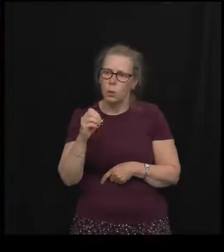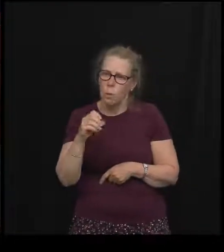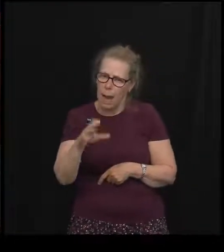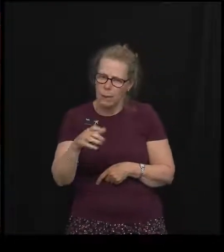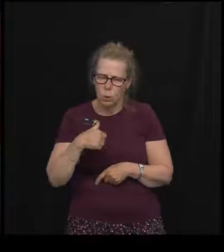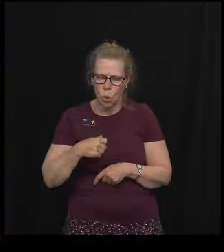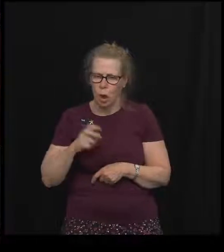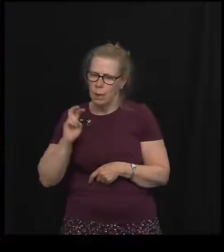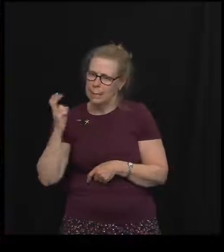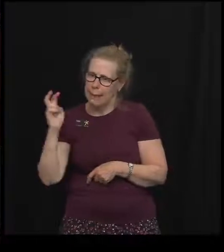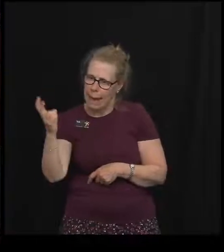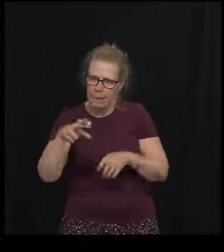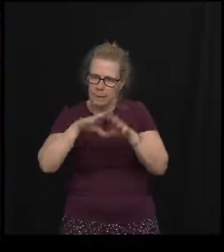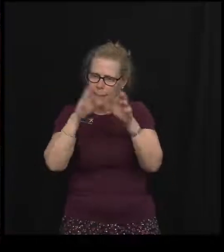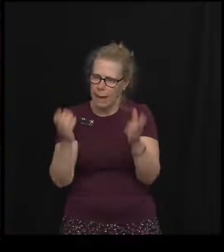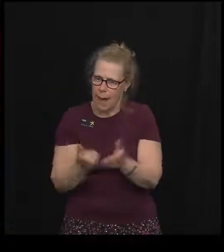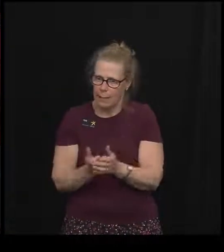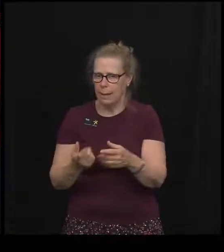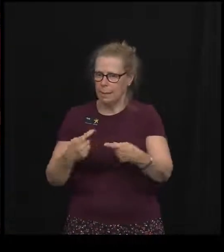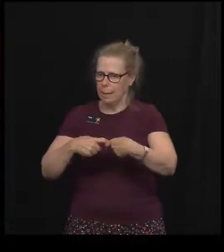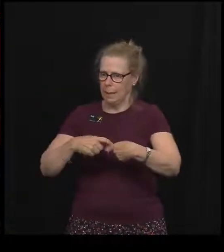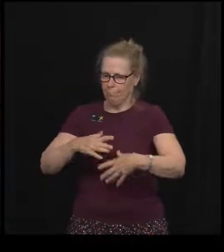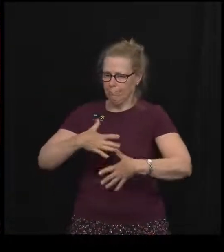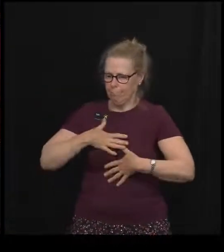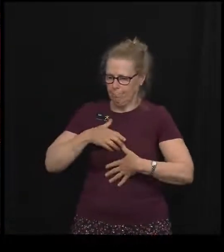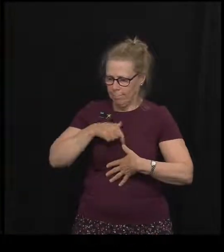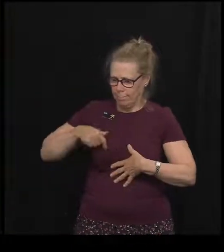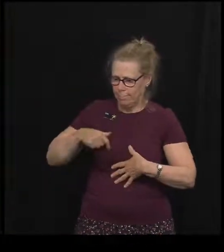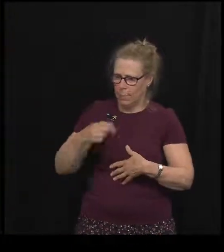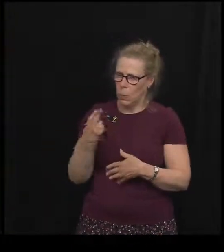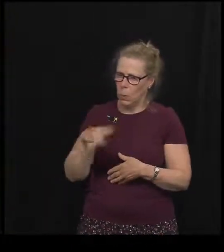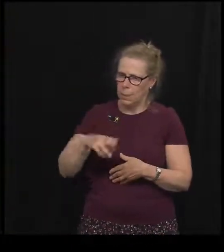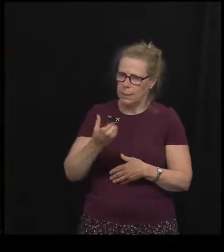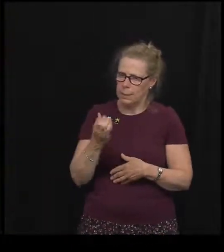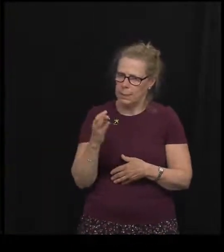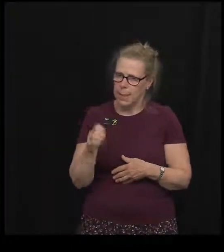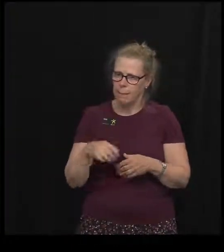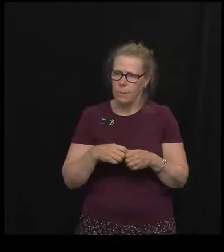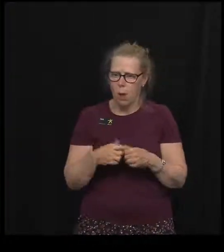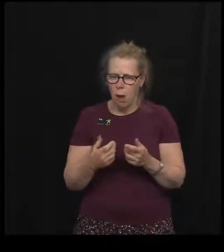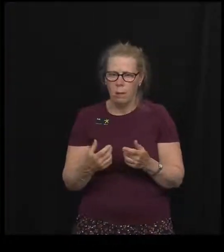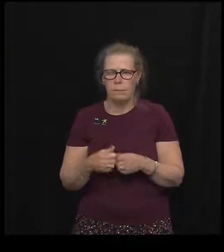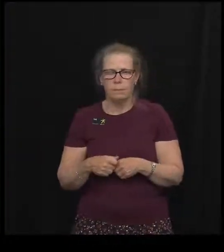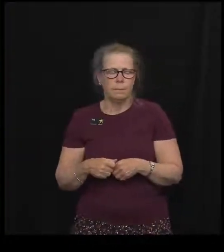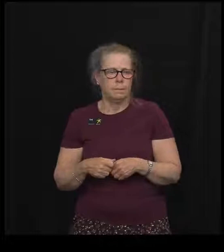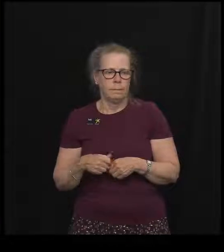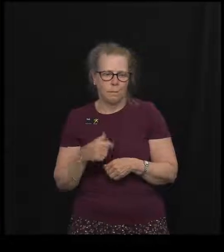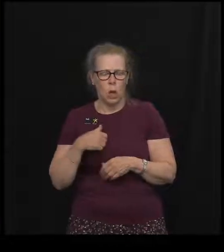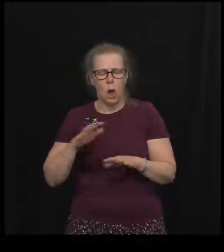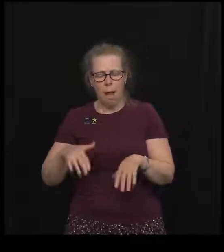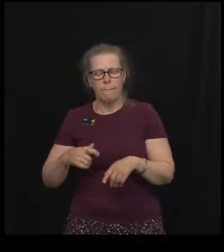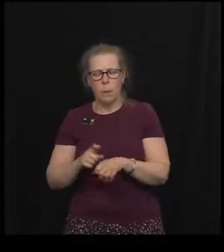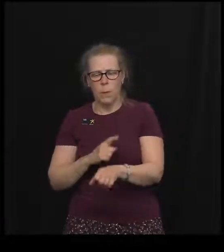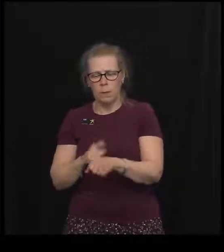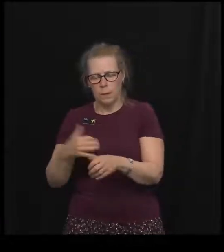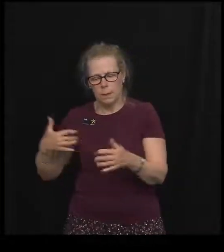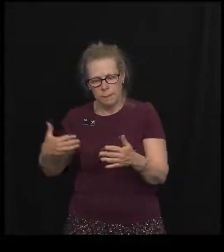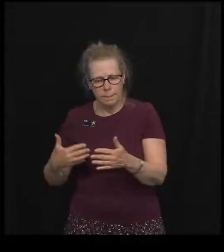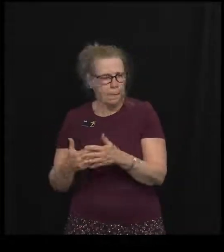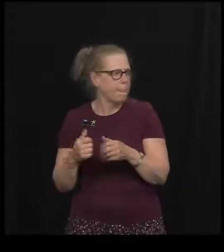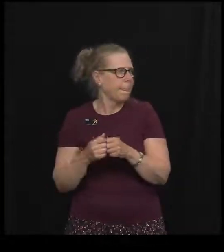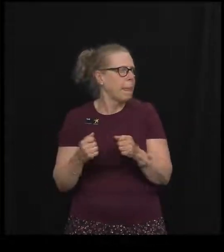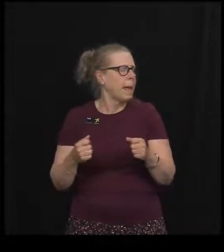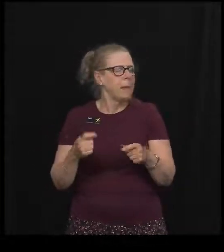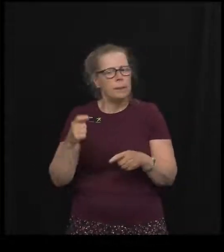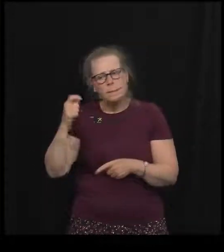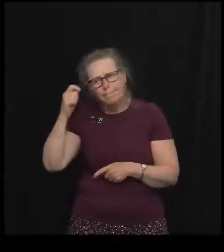UNICEF. Yes, a few 22 years. But I mean, it is certainly part of what UNICEF